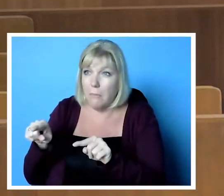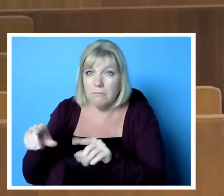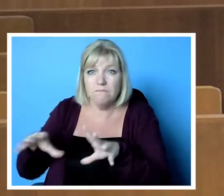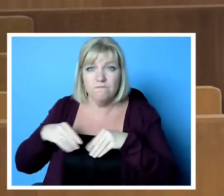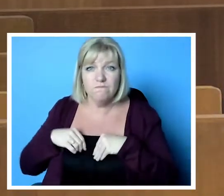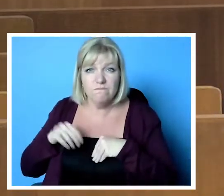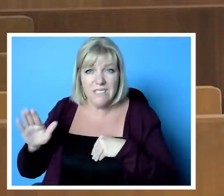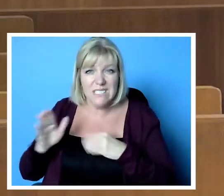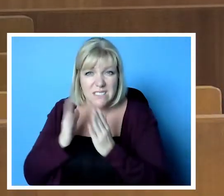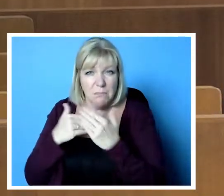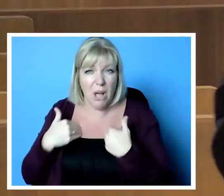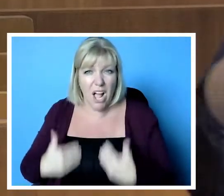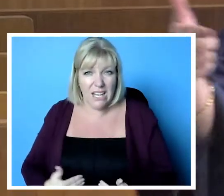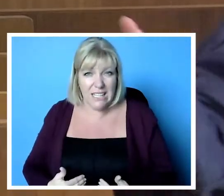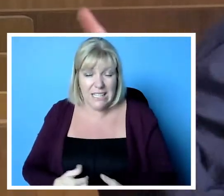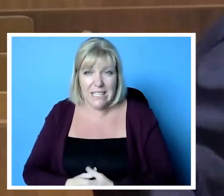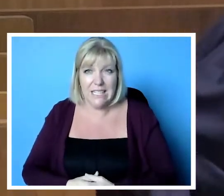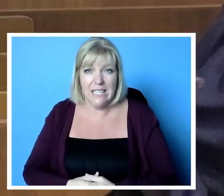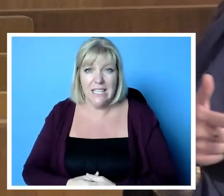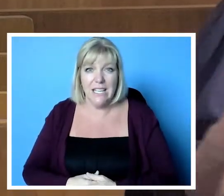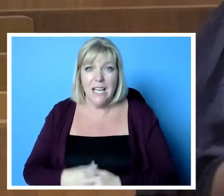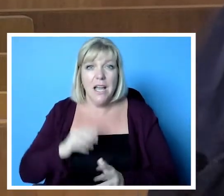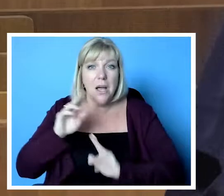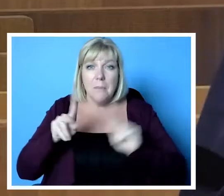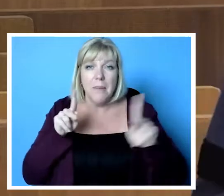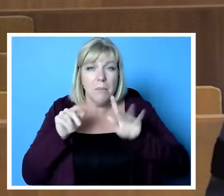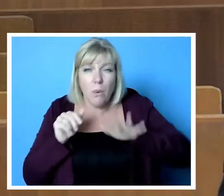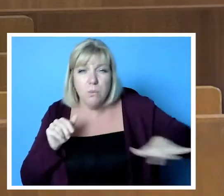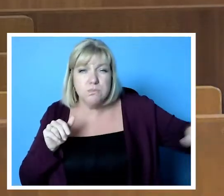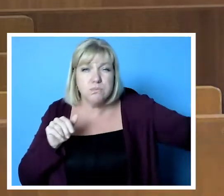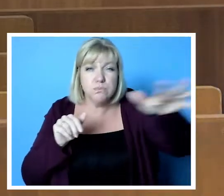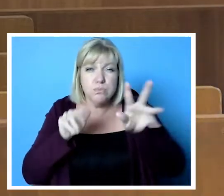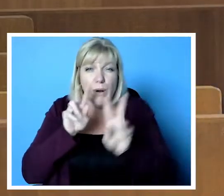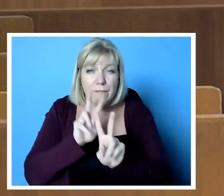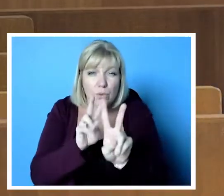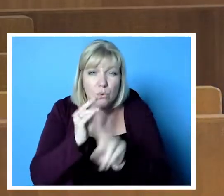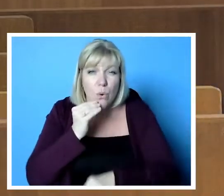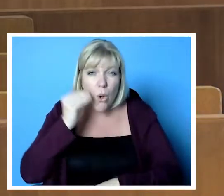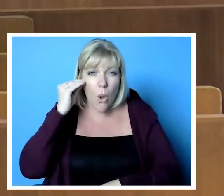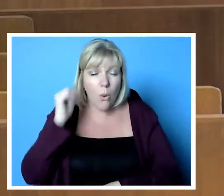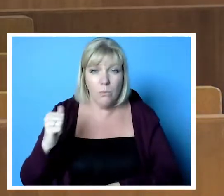And so Ruth discovers that none of the local funeral homes will take him.